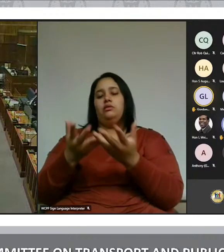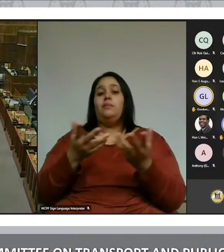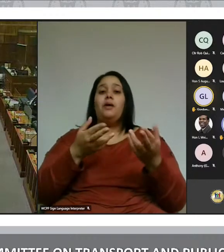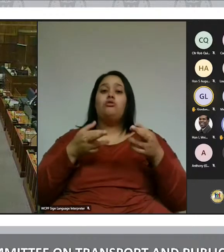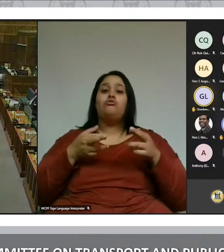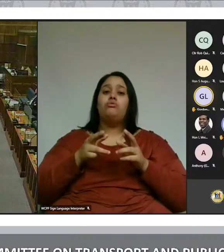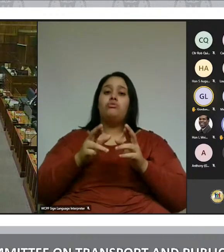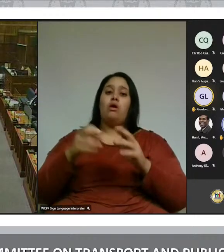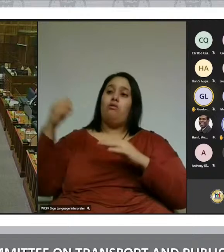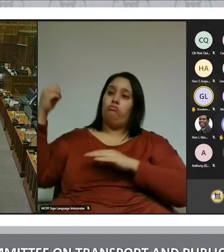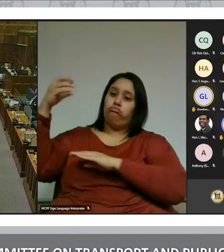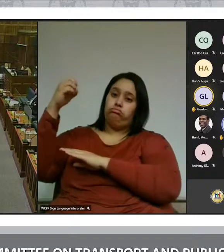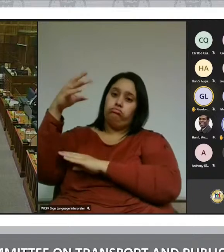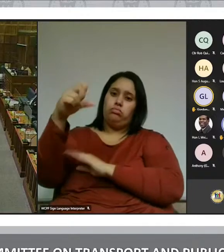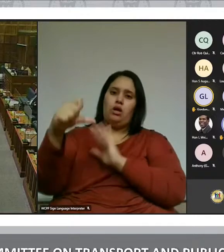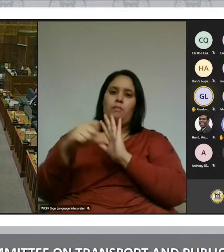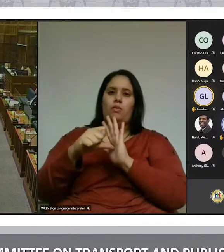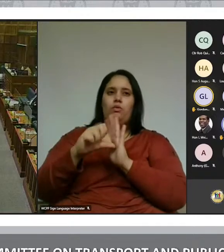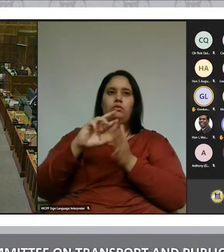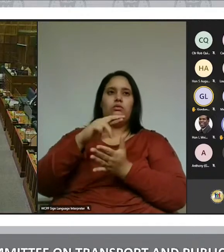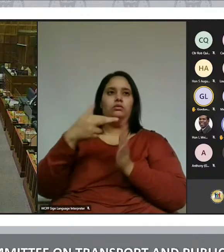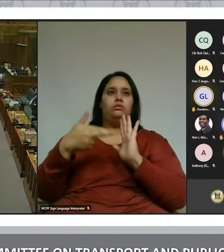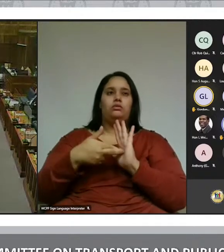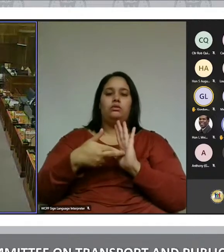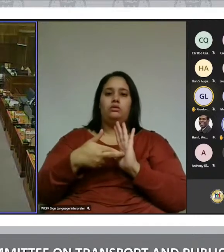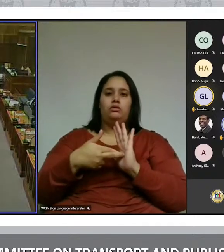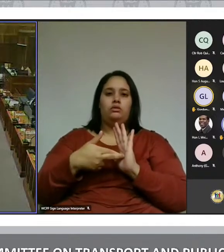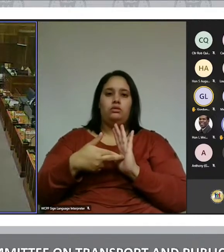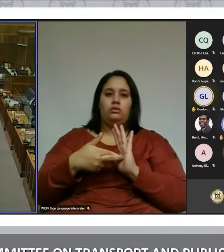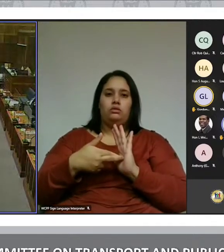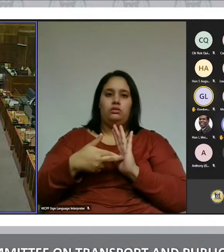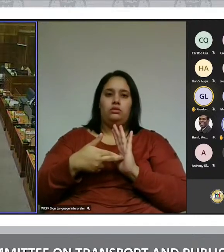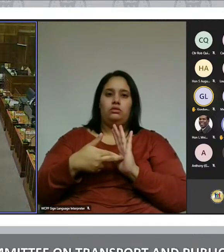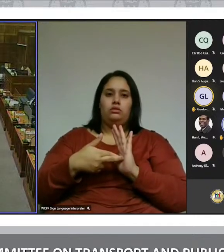illumination plays a major role. And